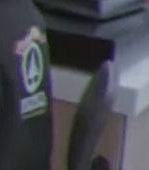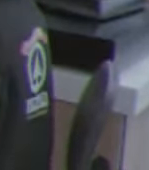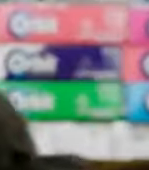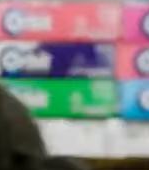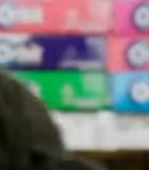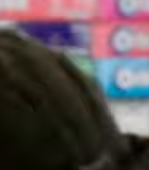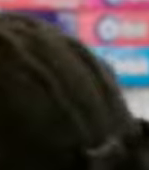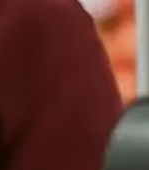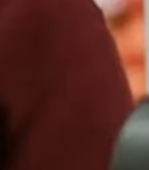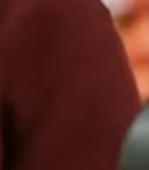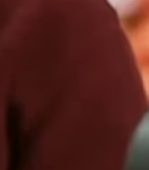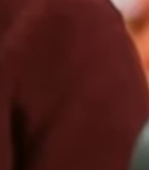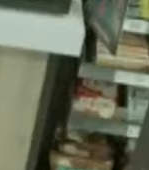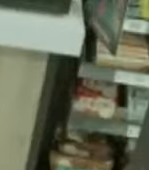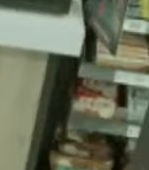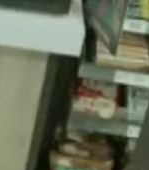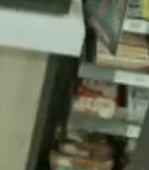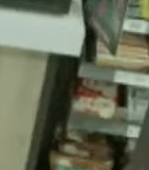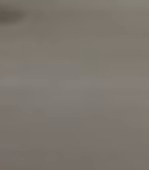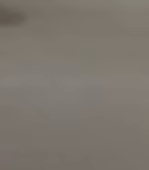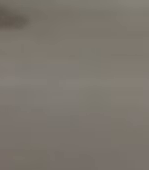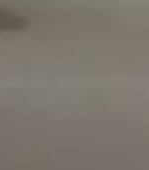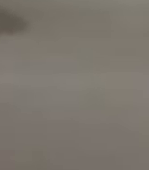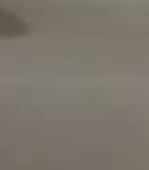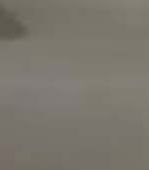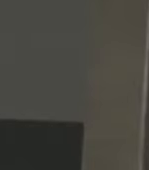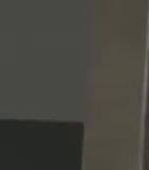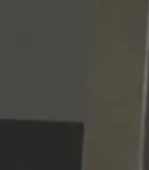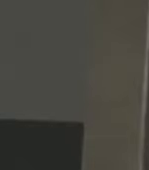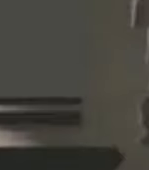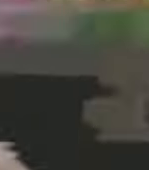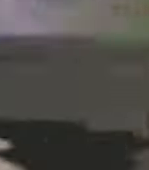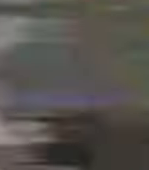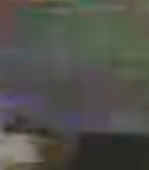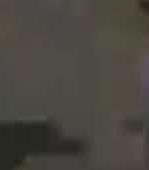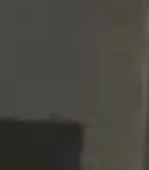rewards customers to win your entire shop at a prize from 1968.